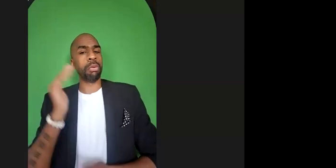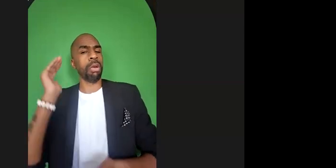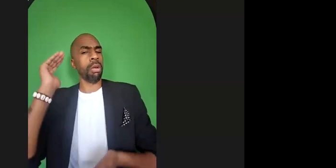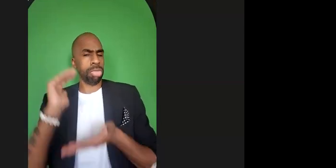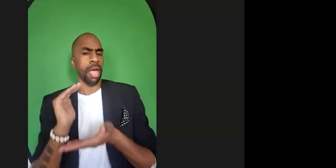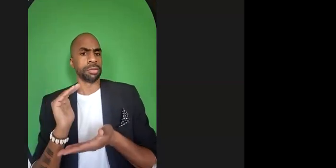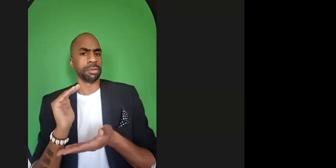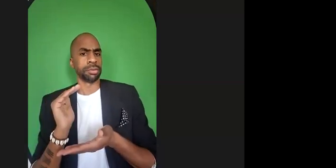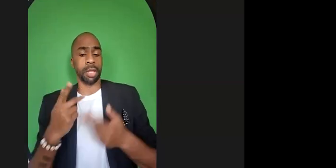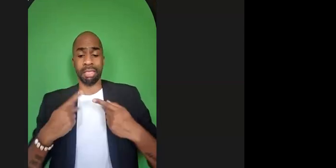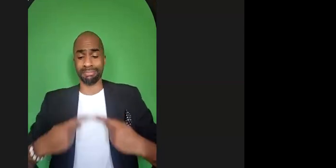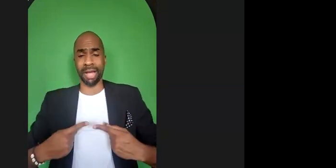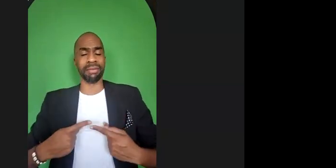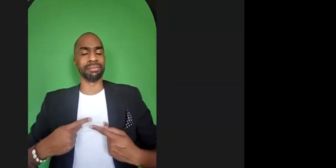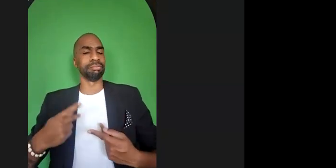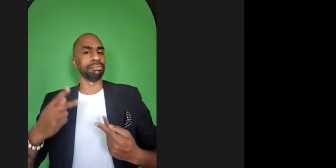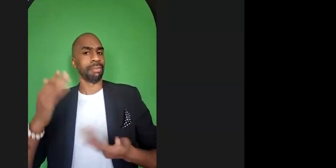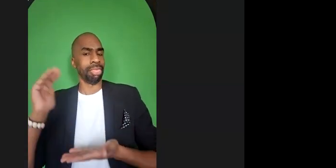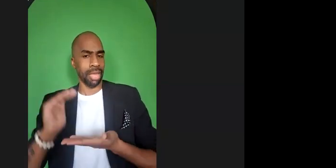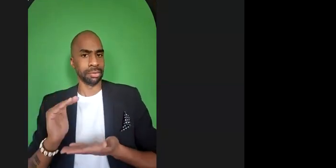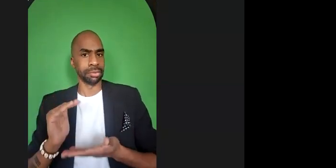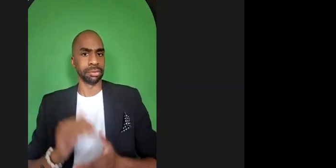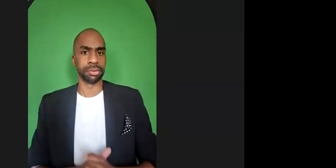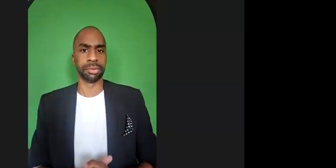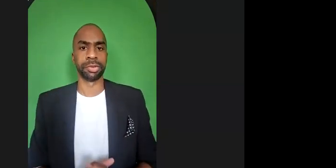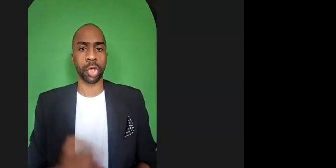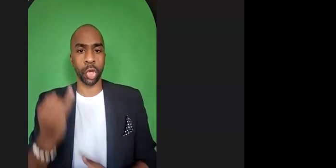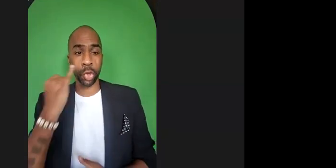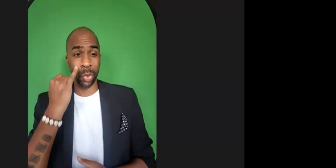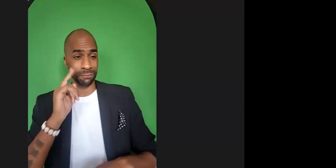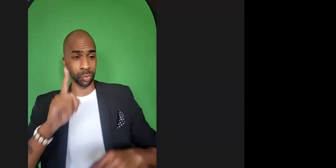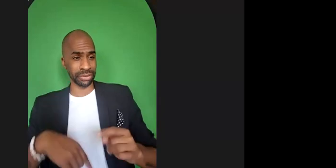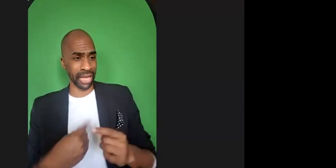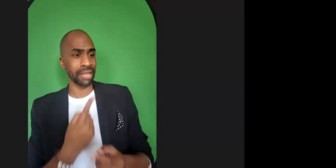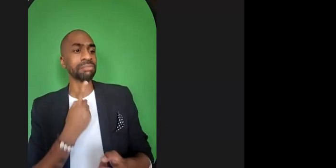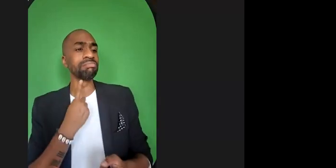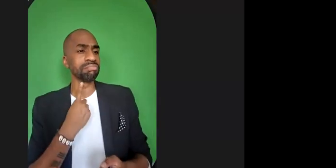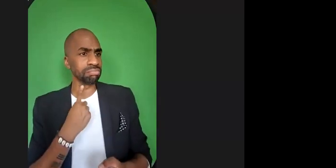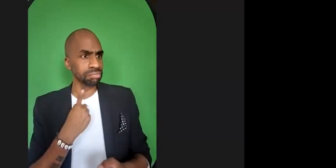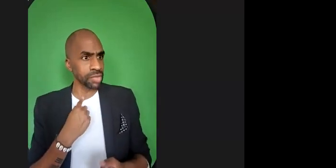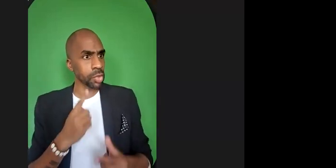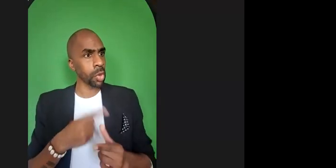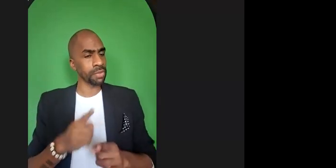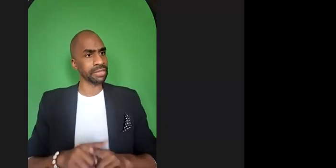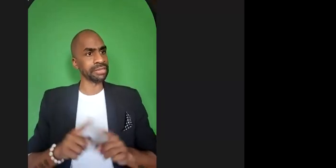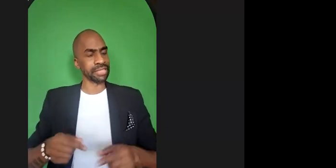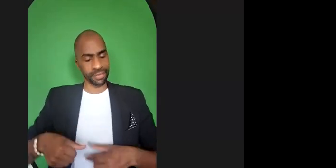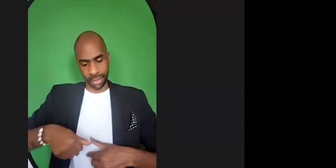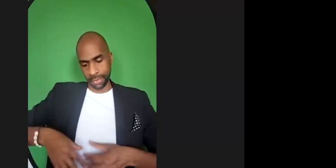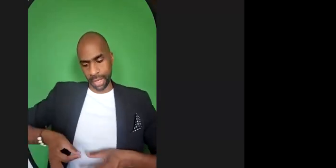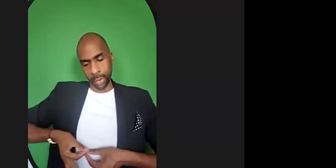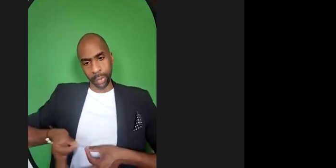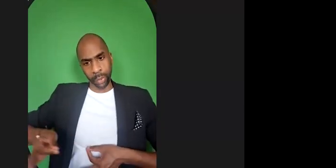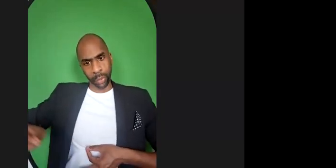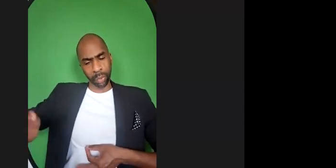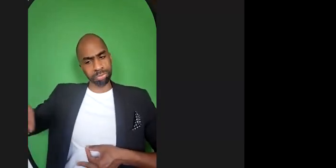If you're avoiding swallowing because you have a different a port of entry, then mm-hmm. that decreases the likelihood of an aspiration